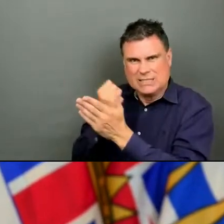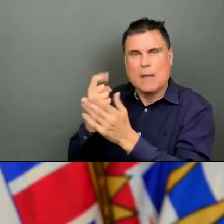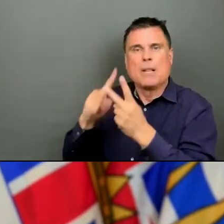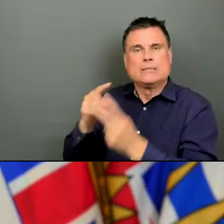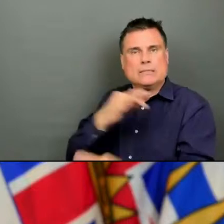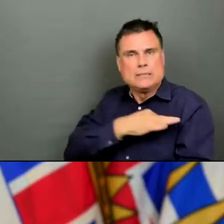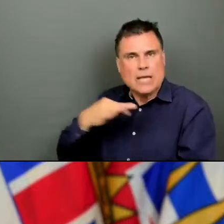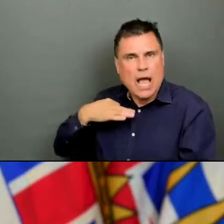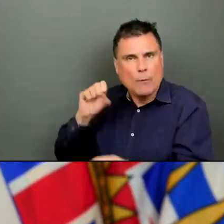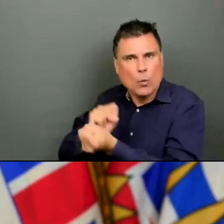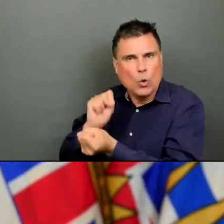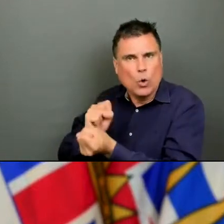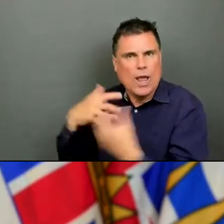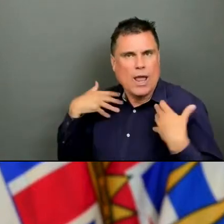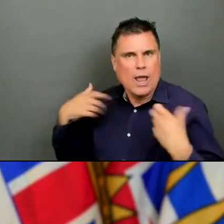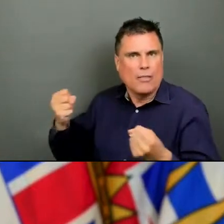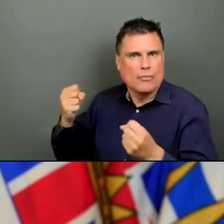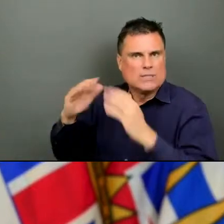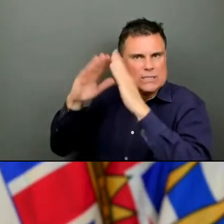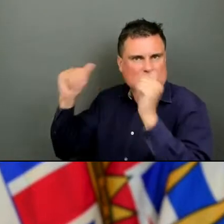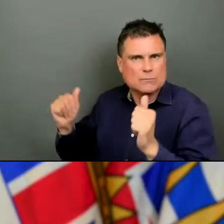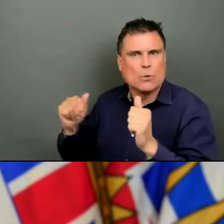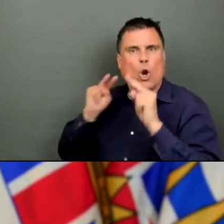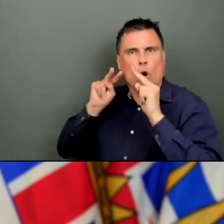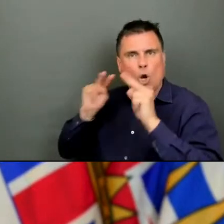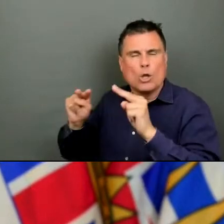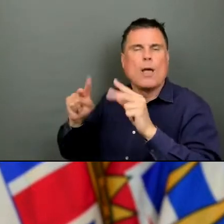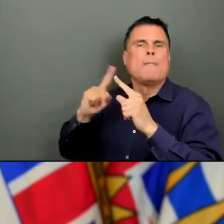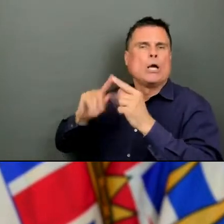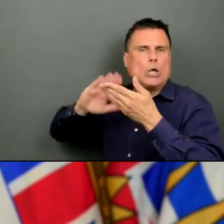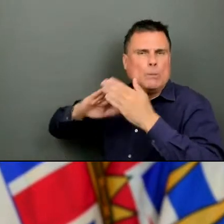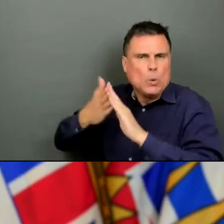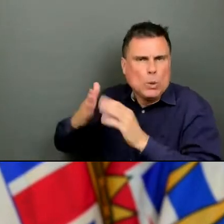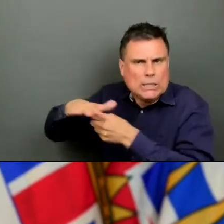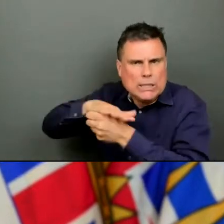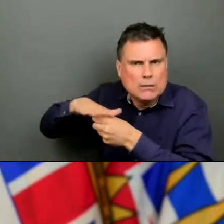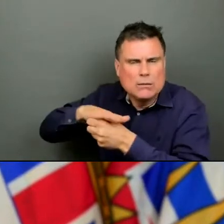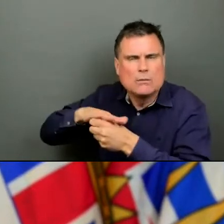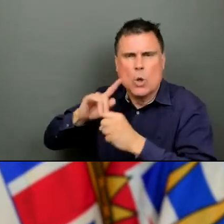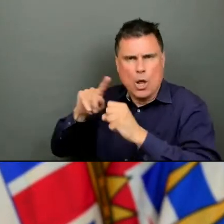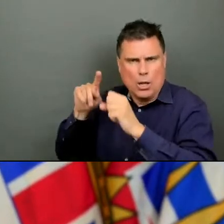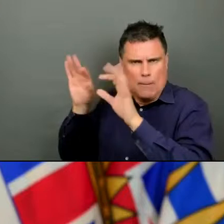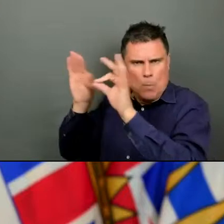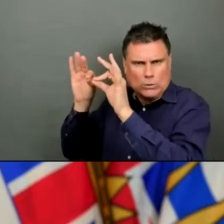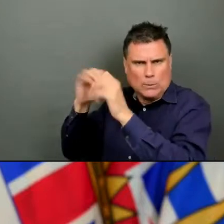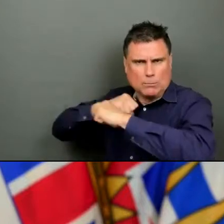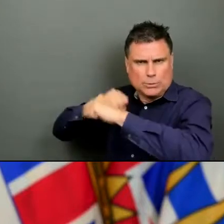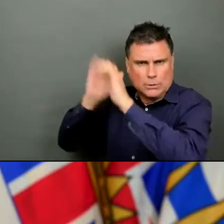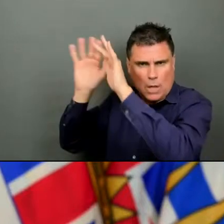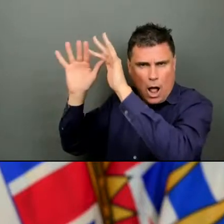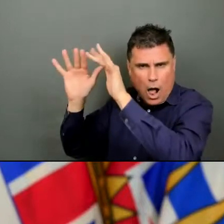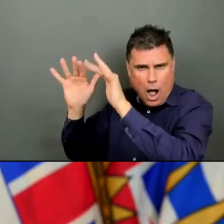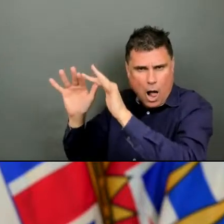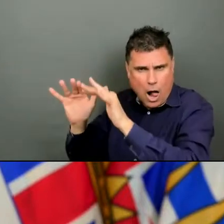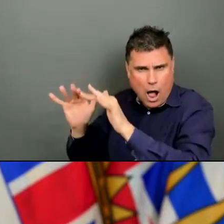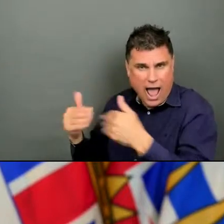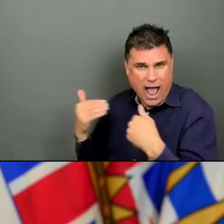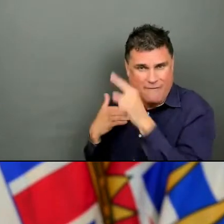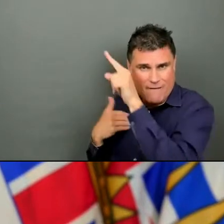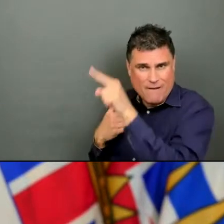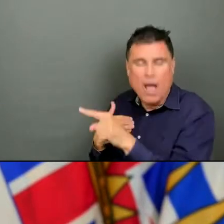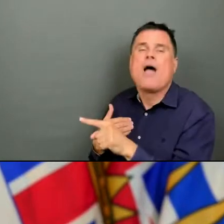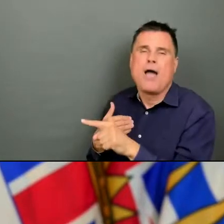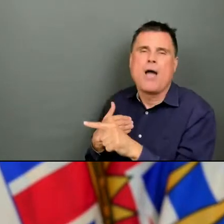all as a global community, and then look to how do we protect children individually as vaccine